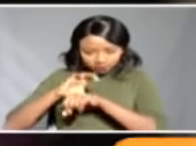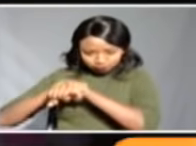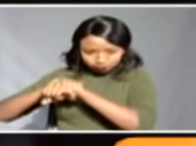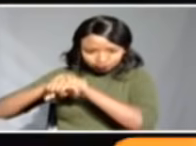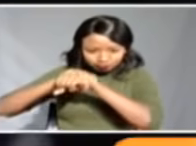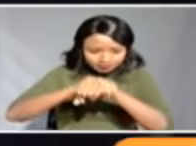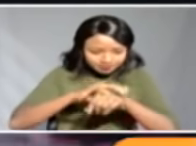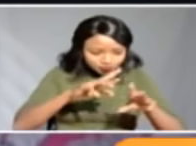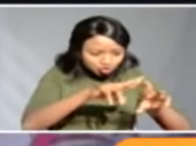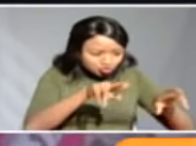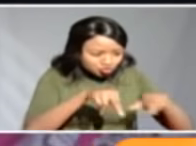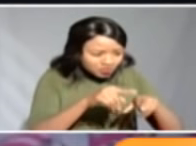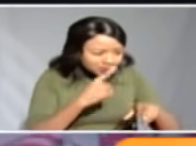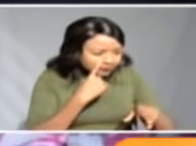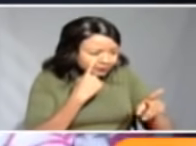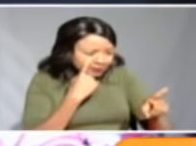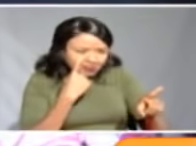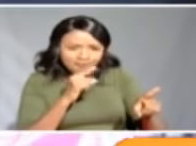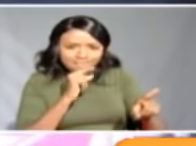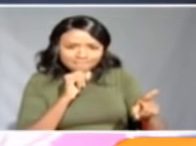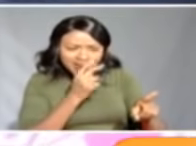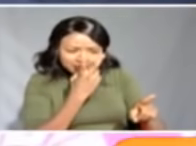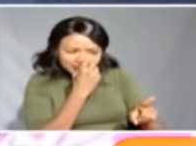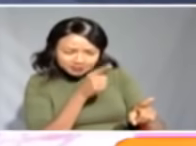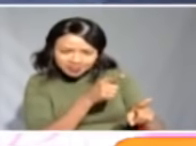room to identify the suspect.